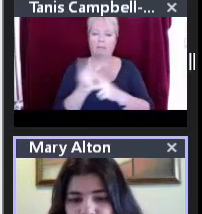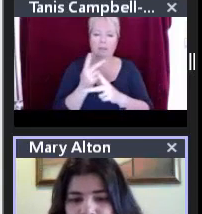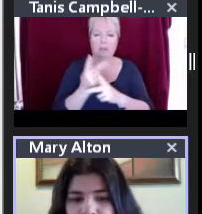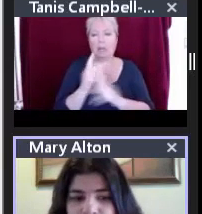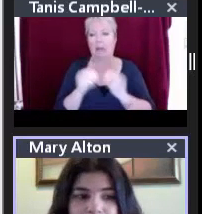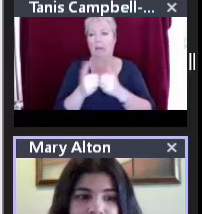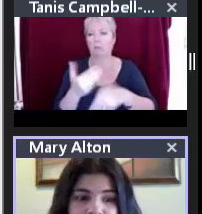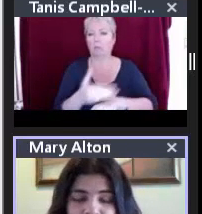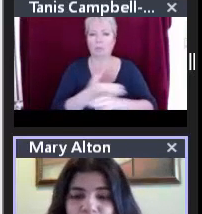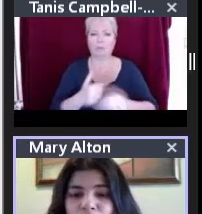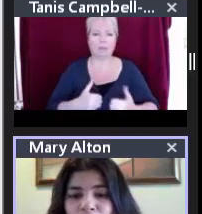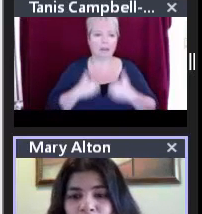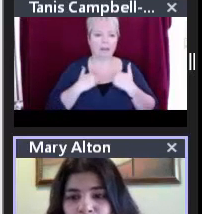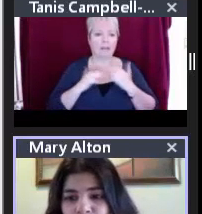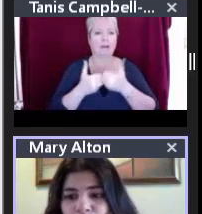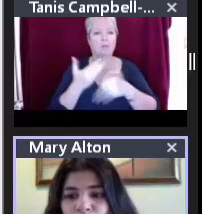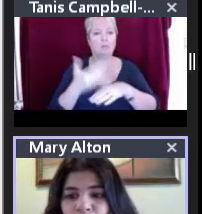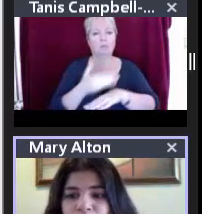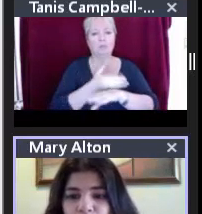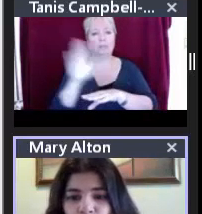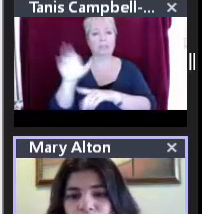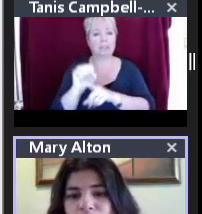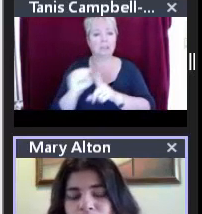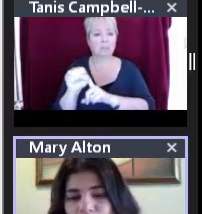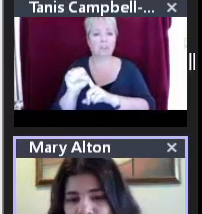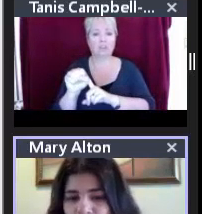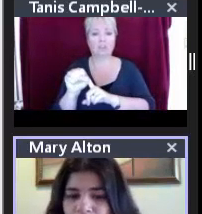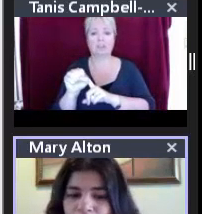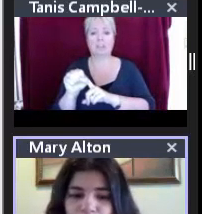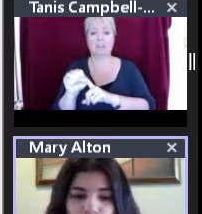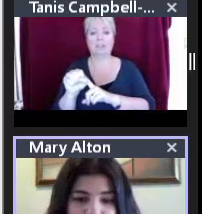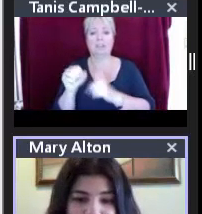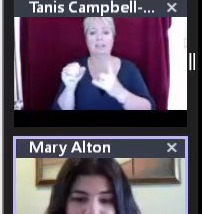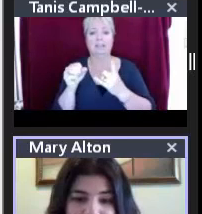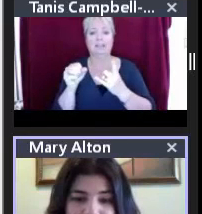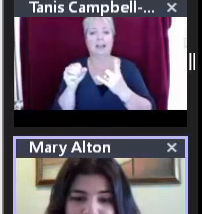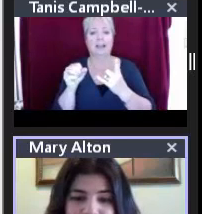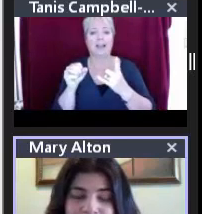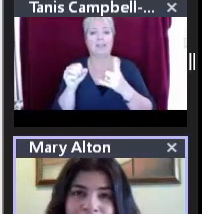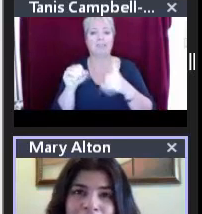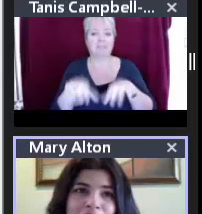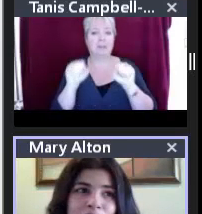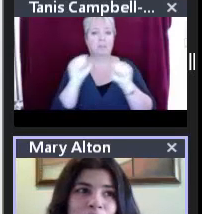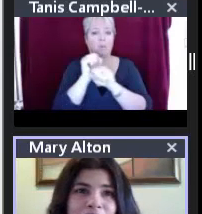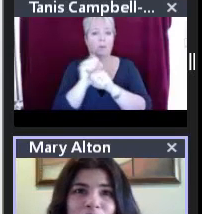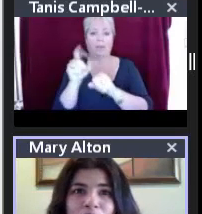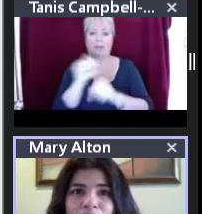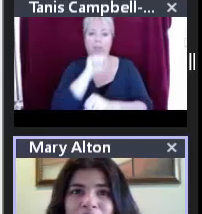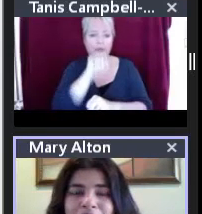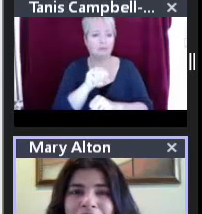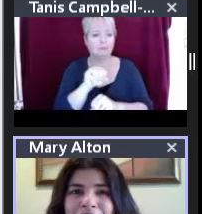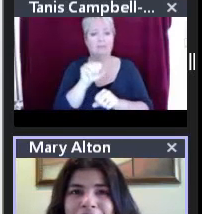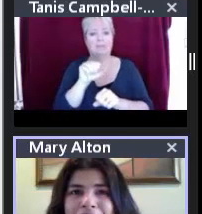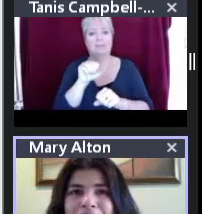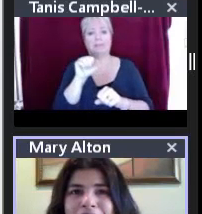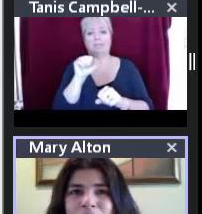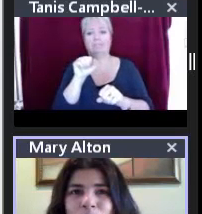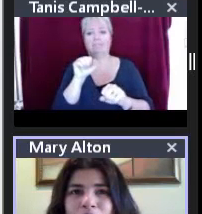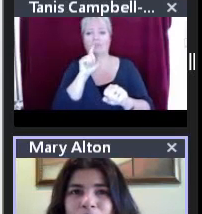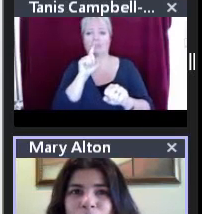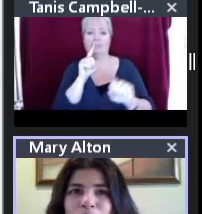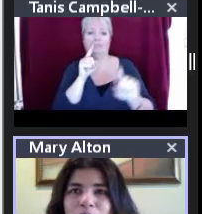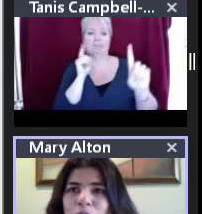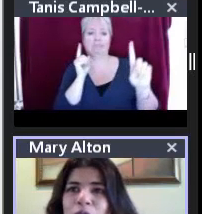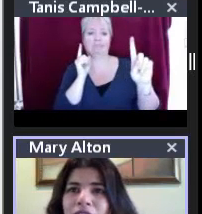and their situation, and to still move towards achieving the goals that they have. And, I think a lot of it